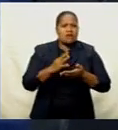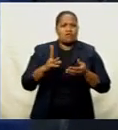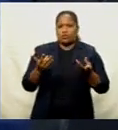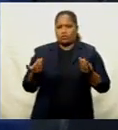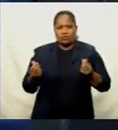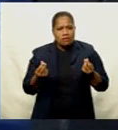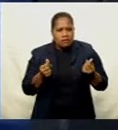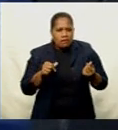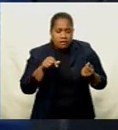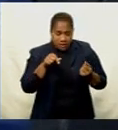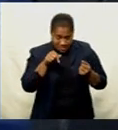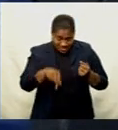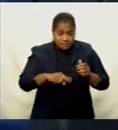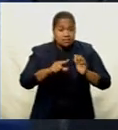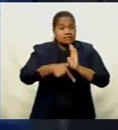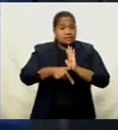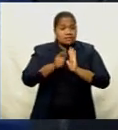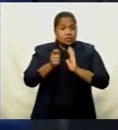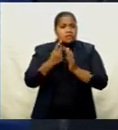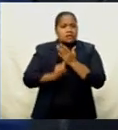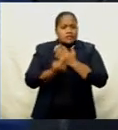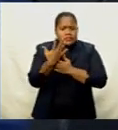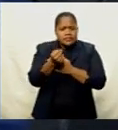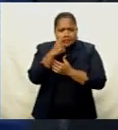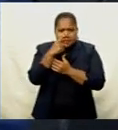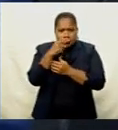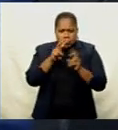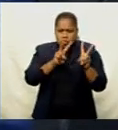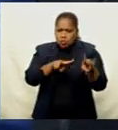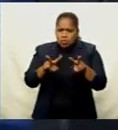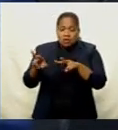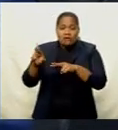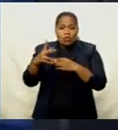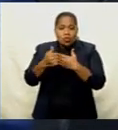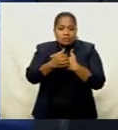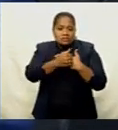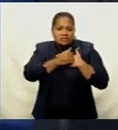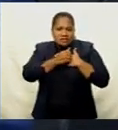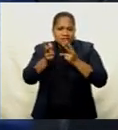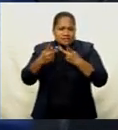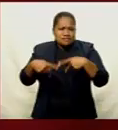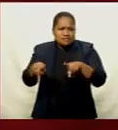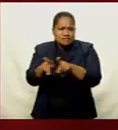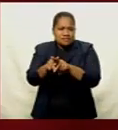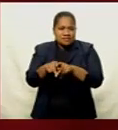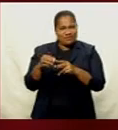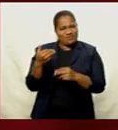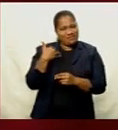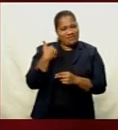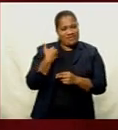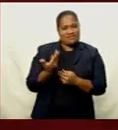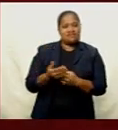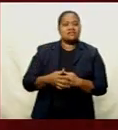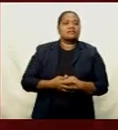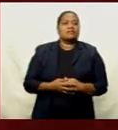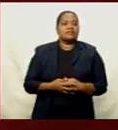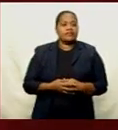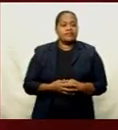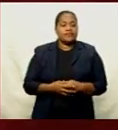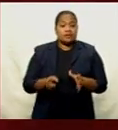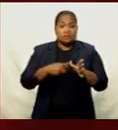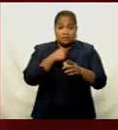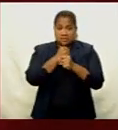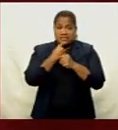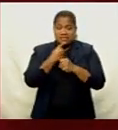during this period too, there are people who are looking for safer destinations in respect of health. Aya Syed Kayum says while they